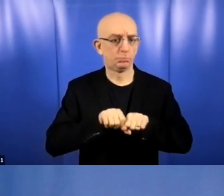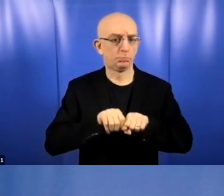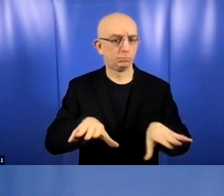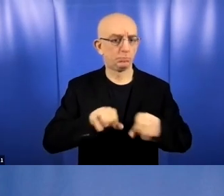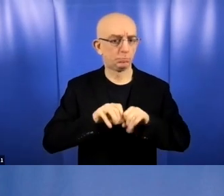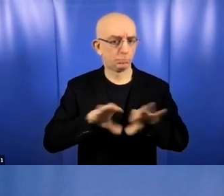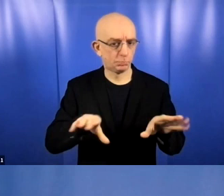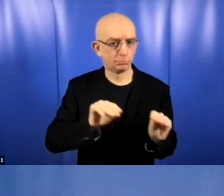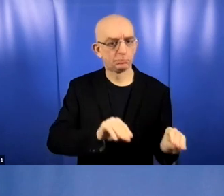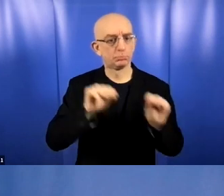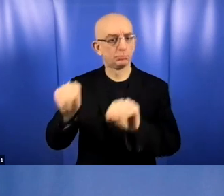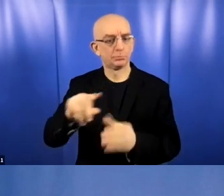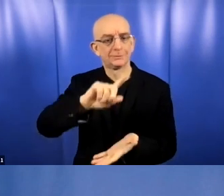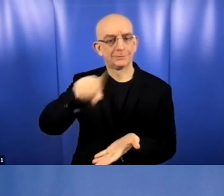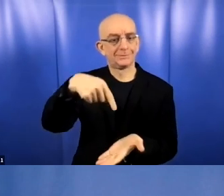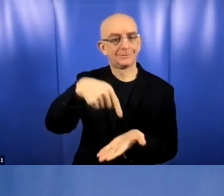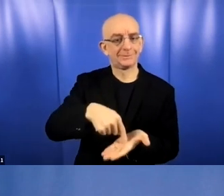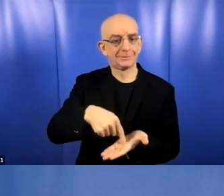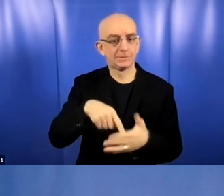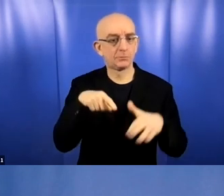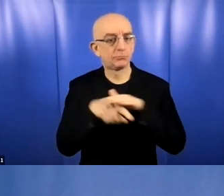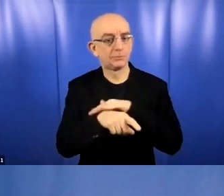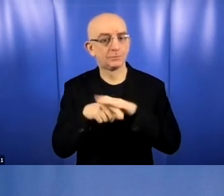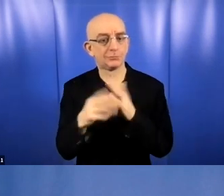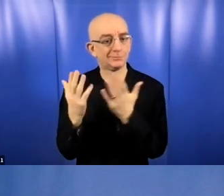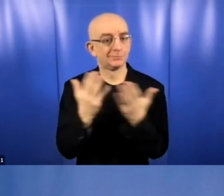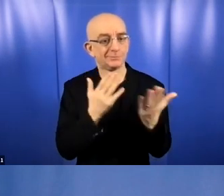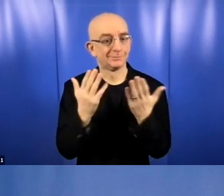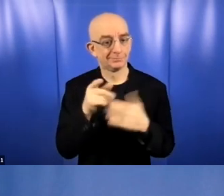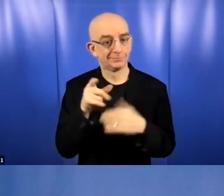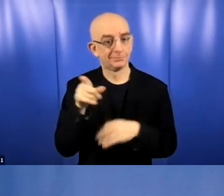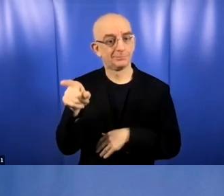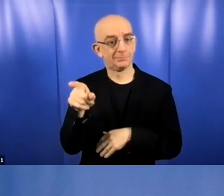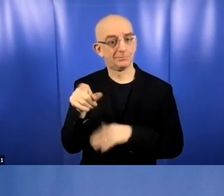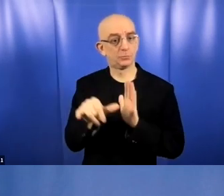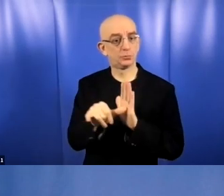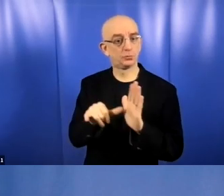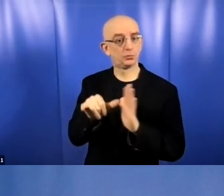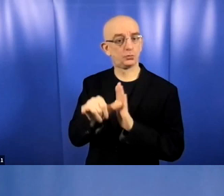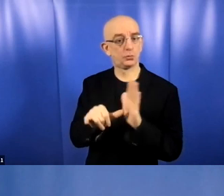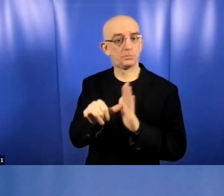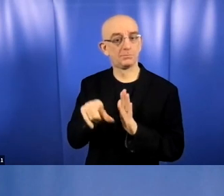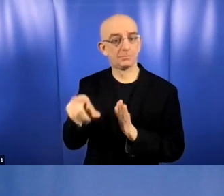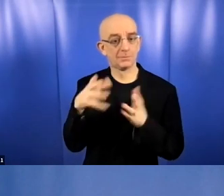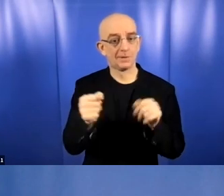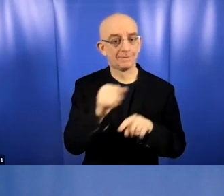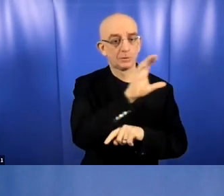allow for the same amount of interactivity. To connect to it, just follow the link that you'll see in the chat box